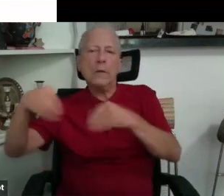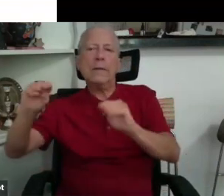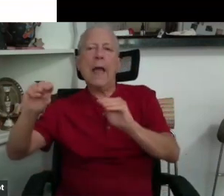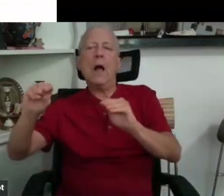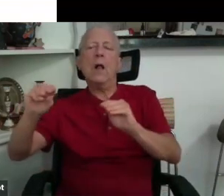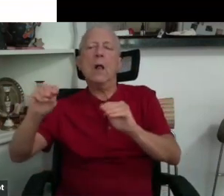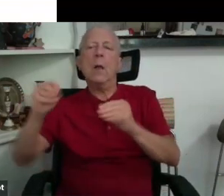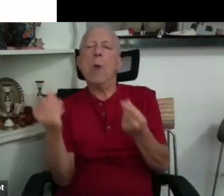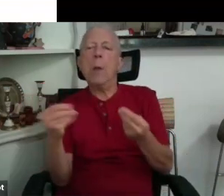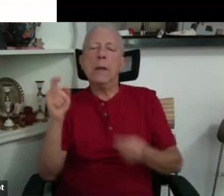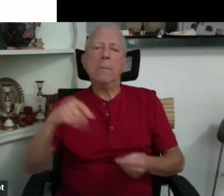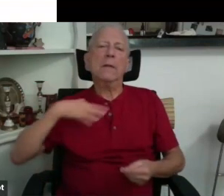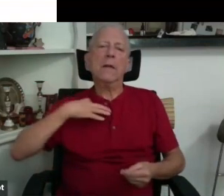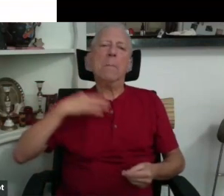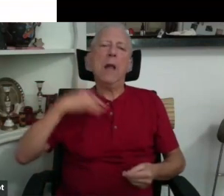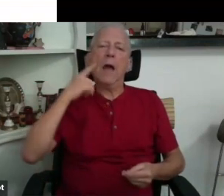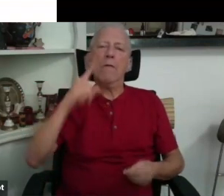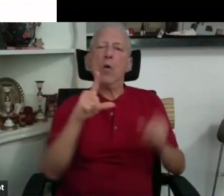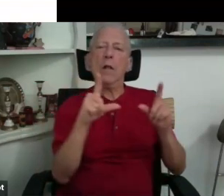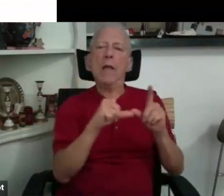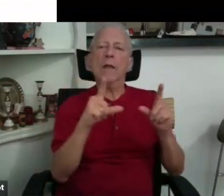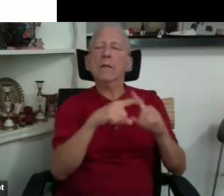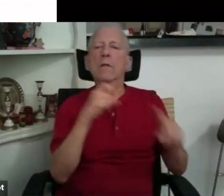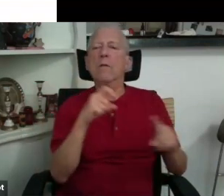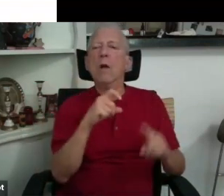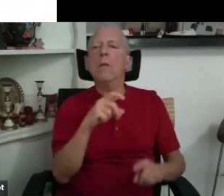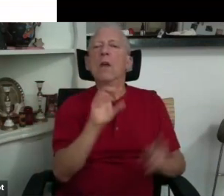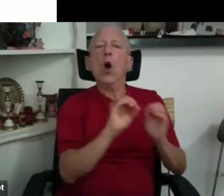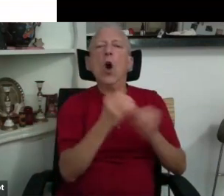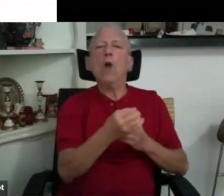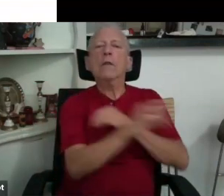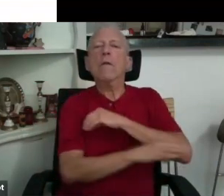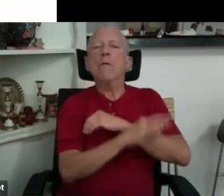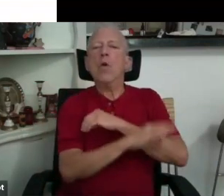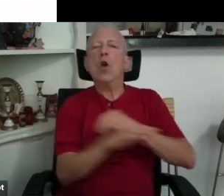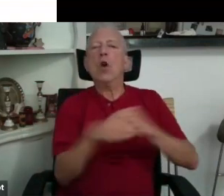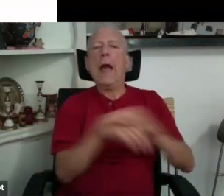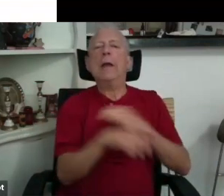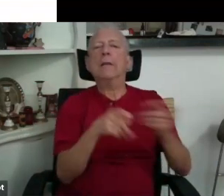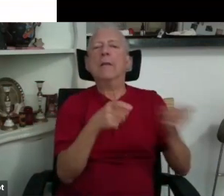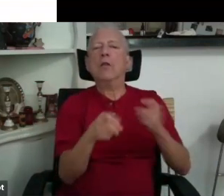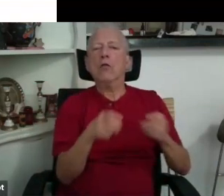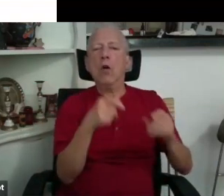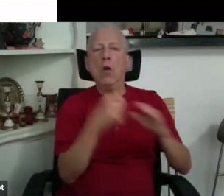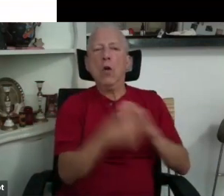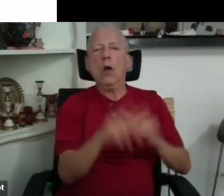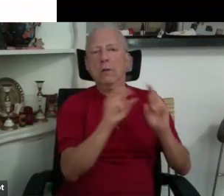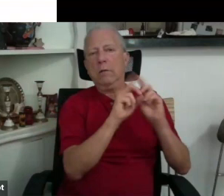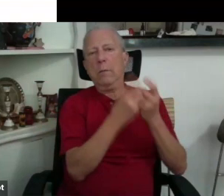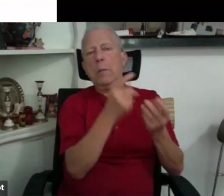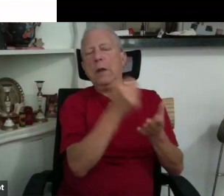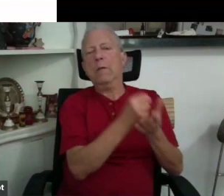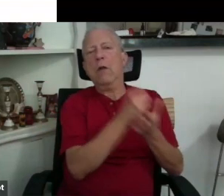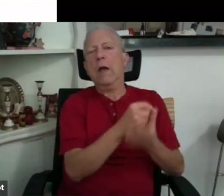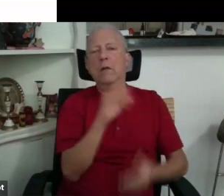property must apply for a license from the Office of Foreign Assets Control in the Department of the Treasury, or